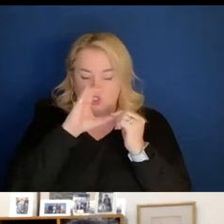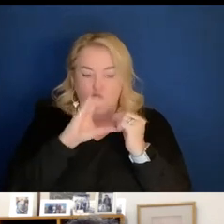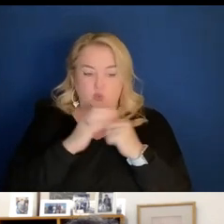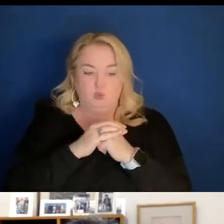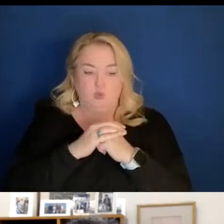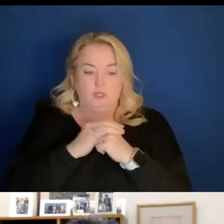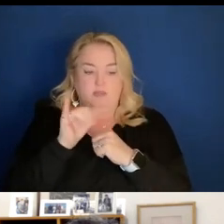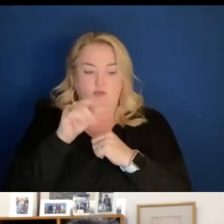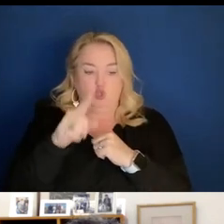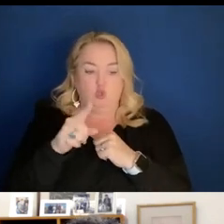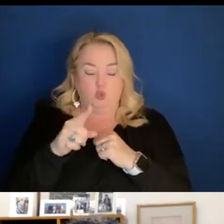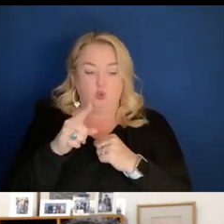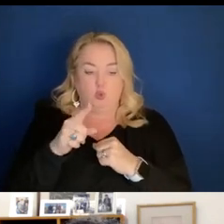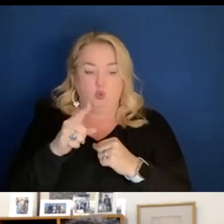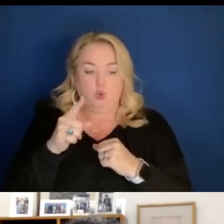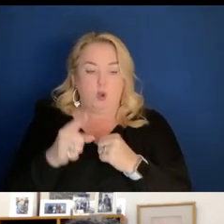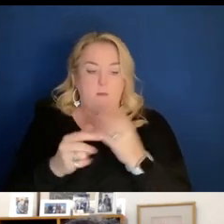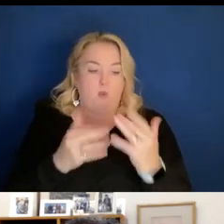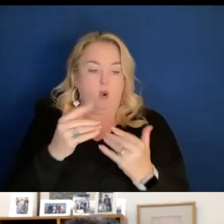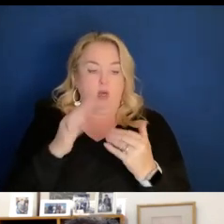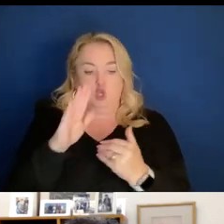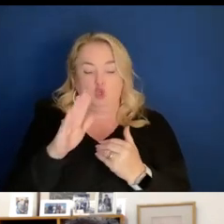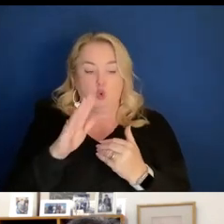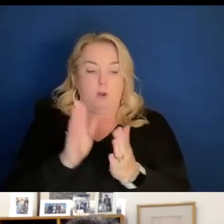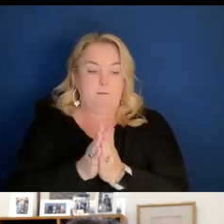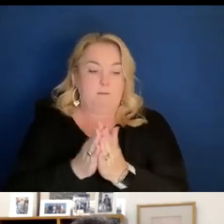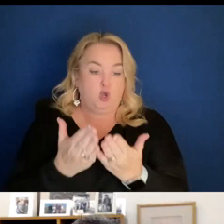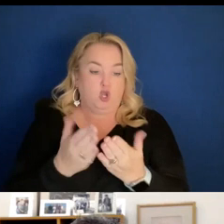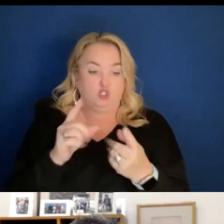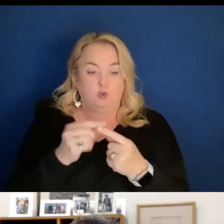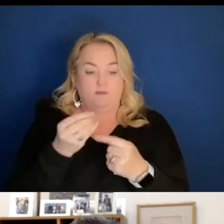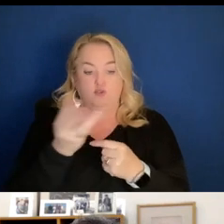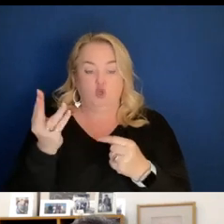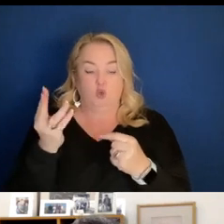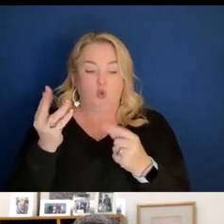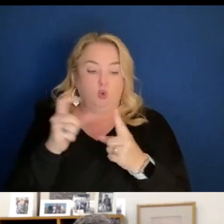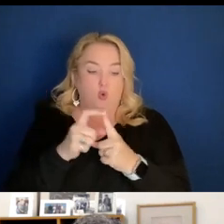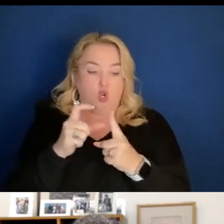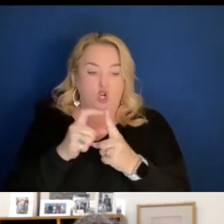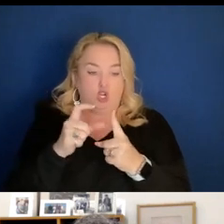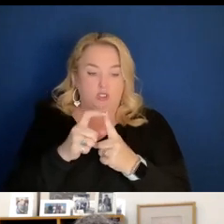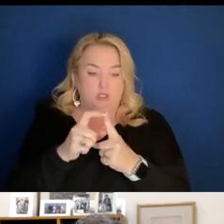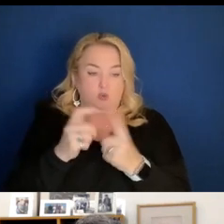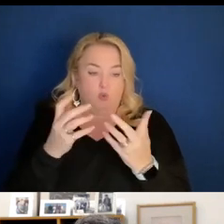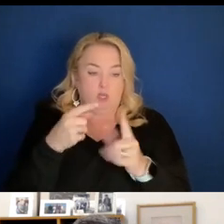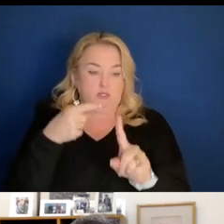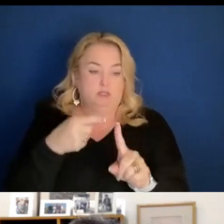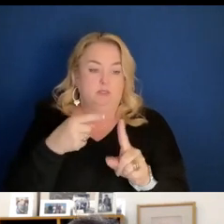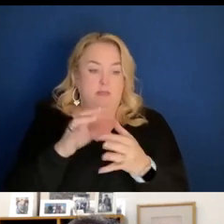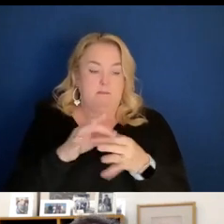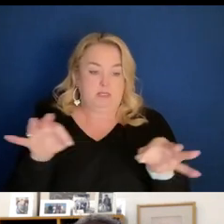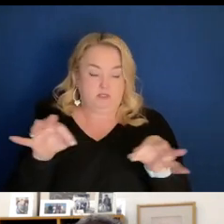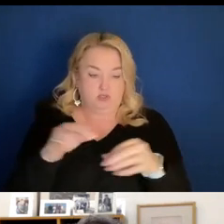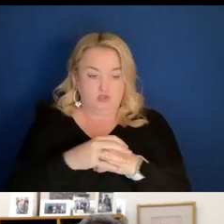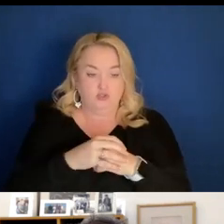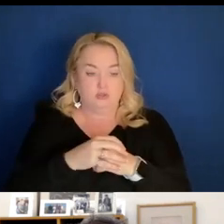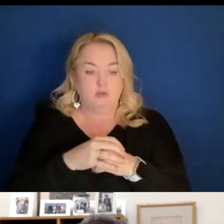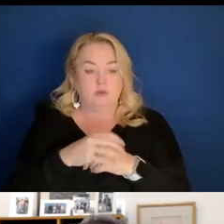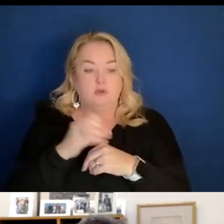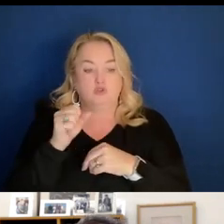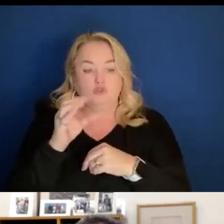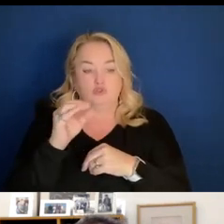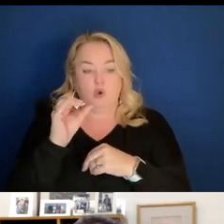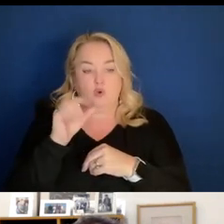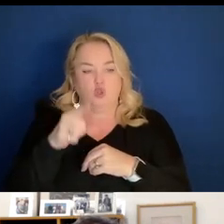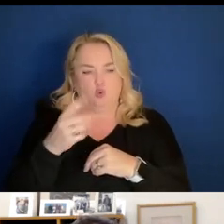down to a few words, what would be its message? You know, as someone who is running a program about a social engagement program, you know